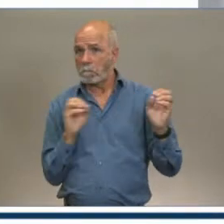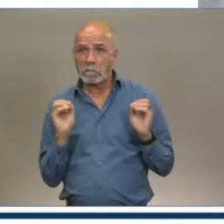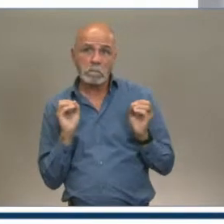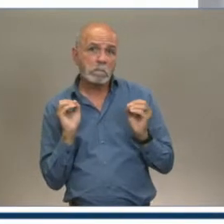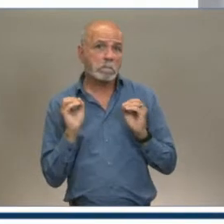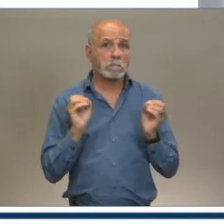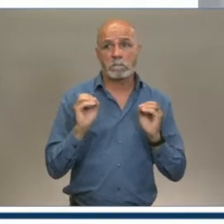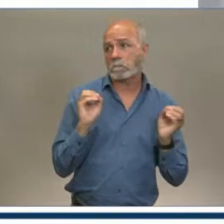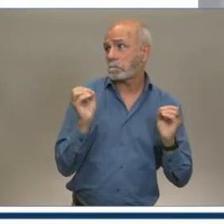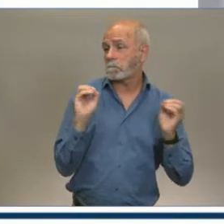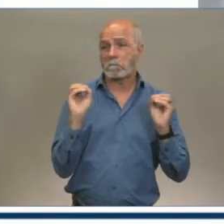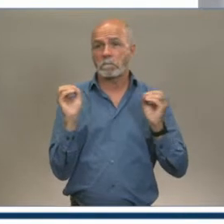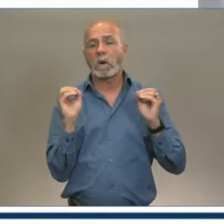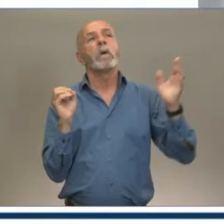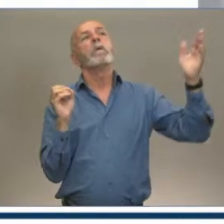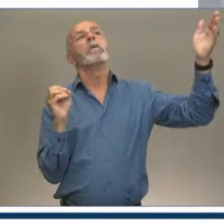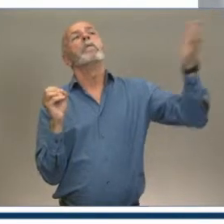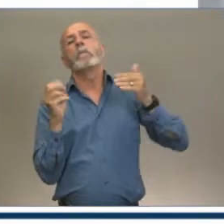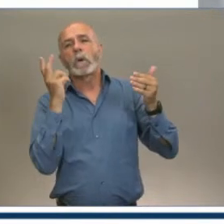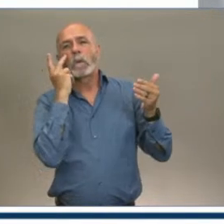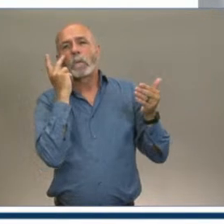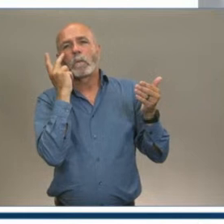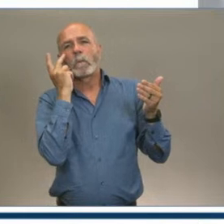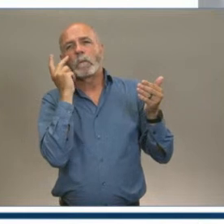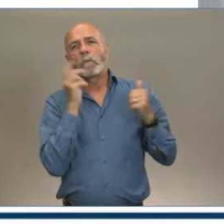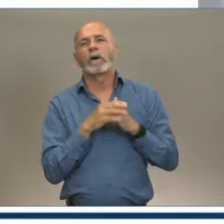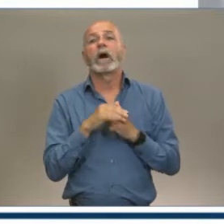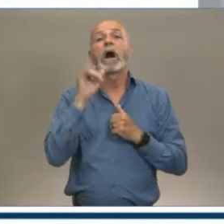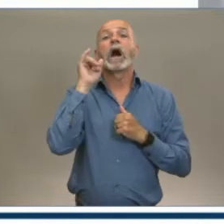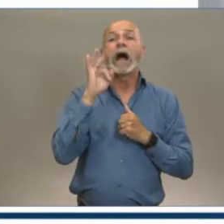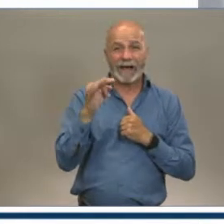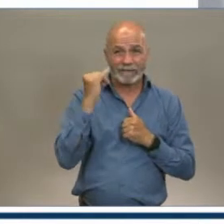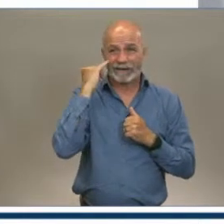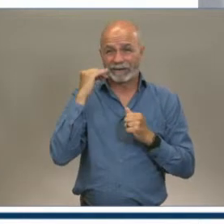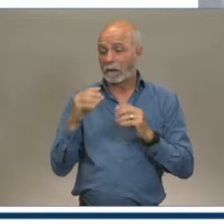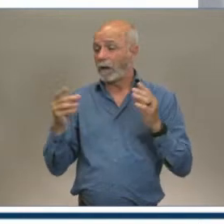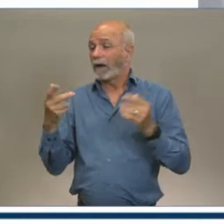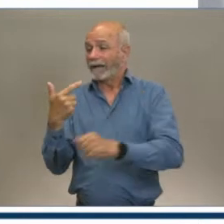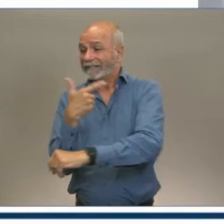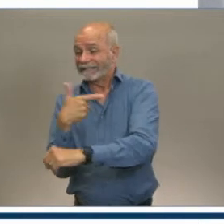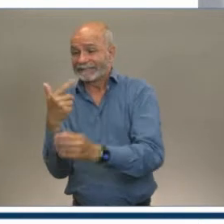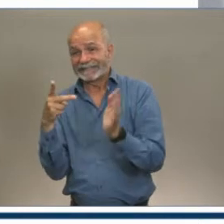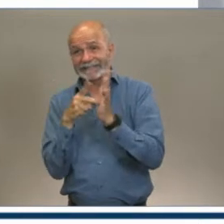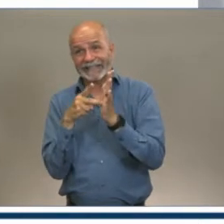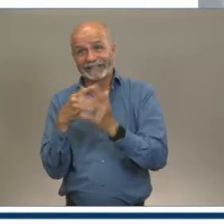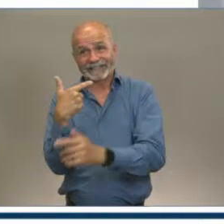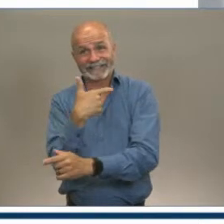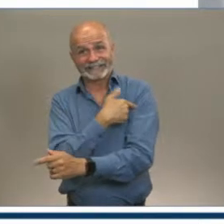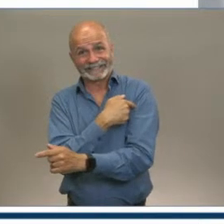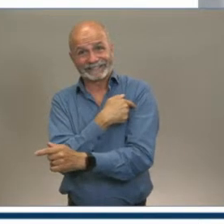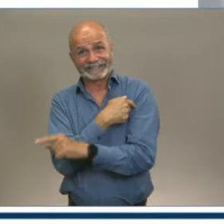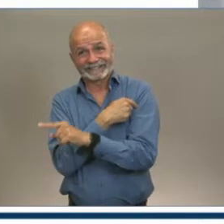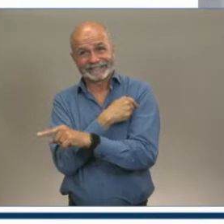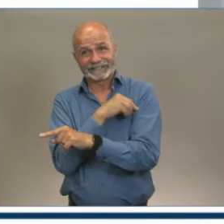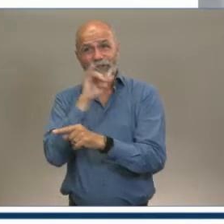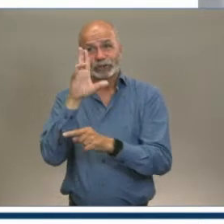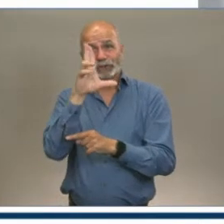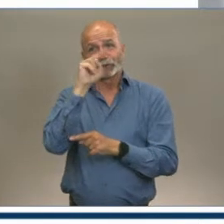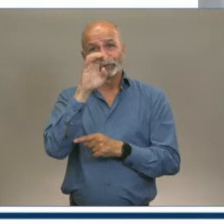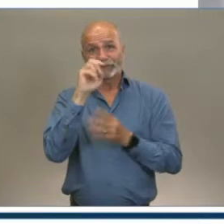much broader uptake with second doses towards late June going into July. So that could change